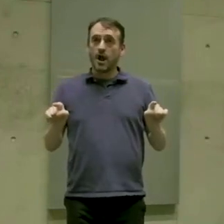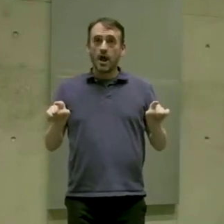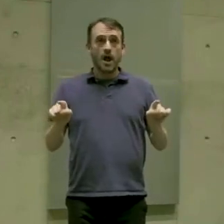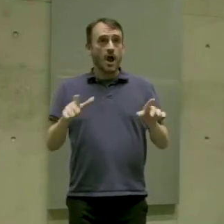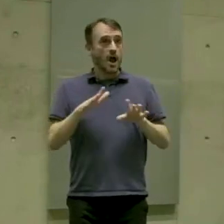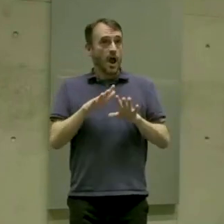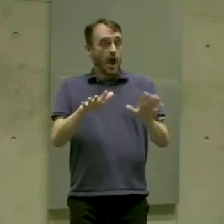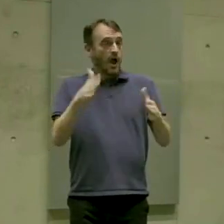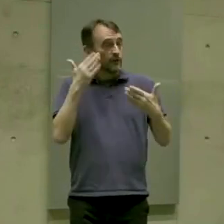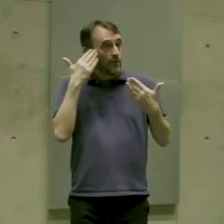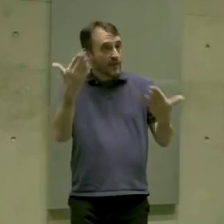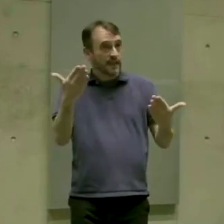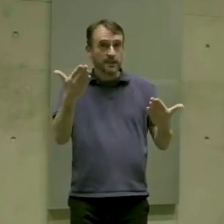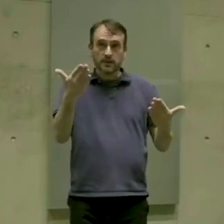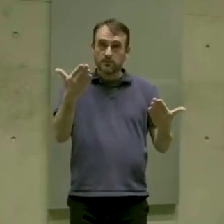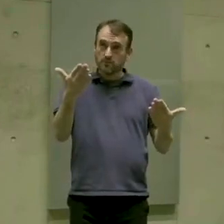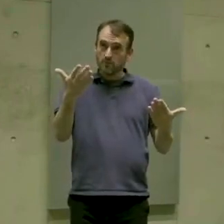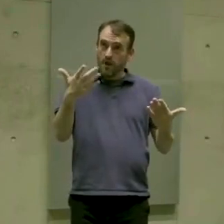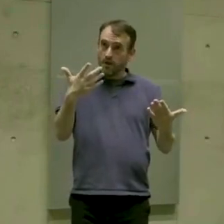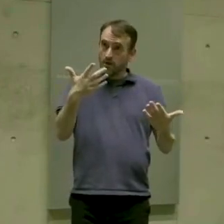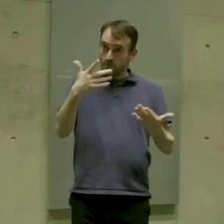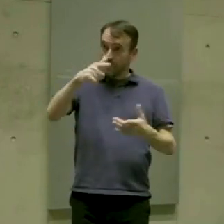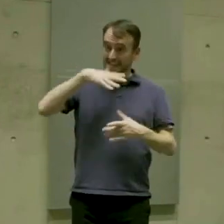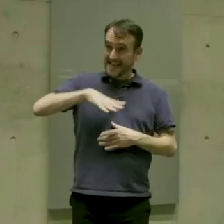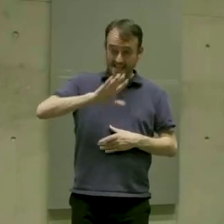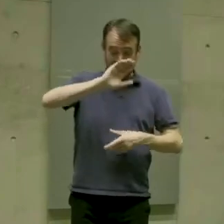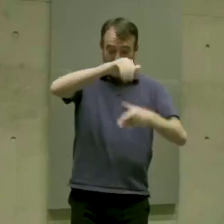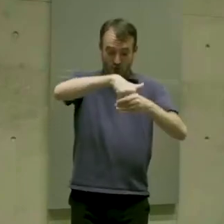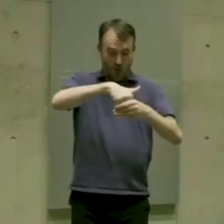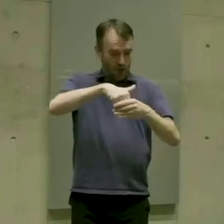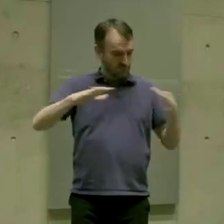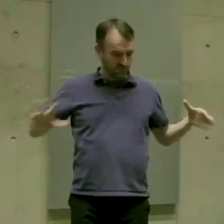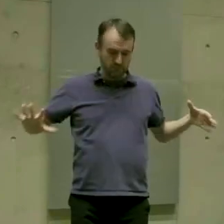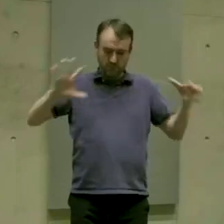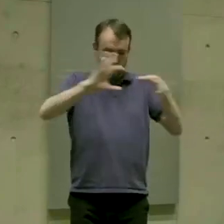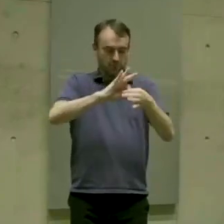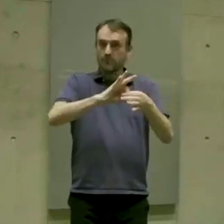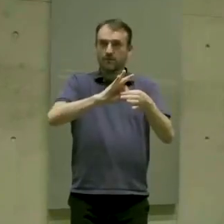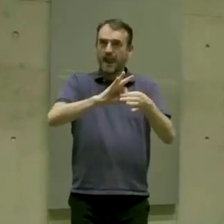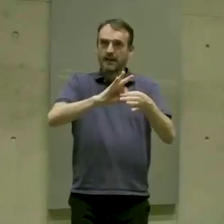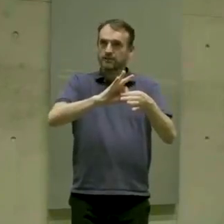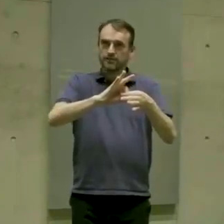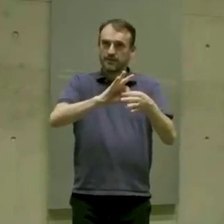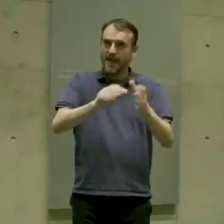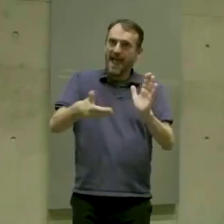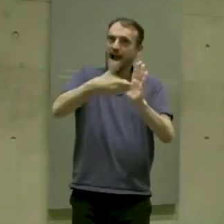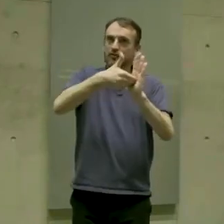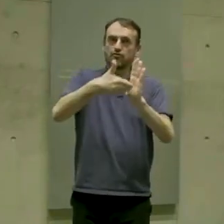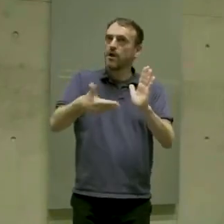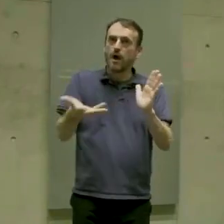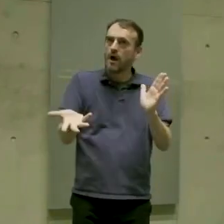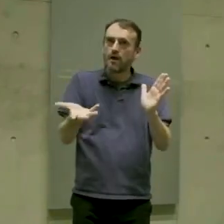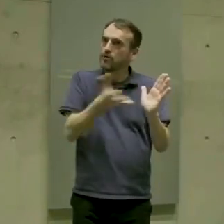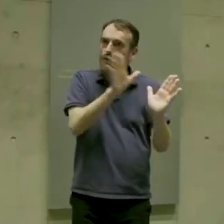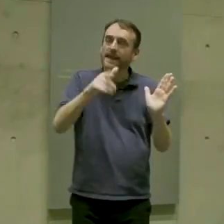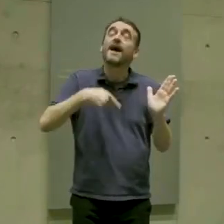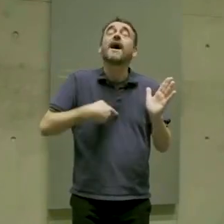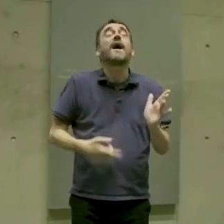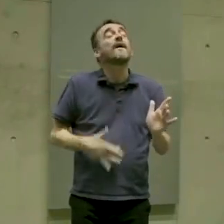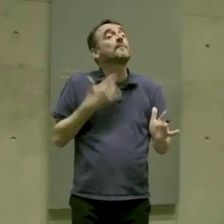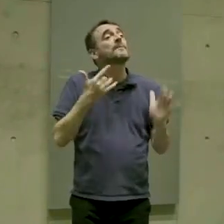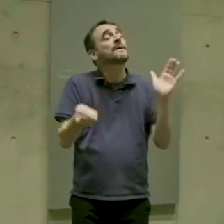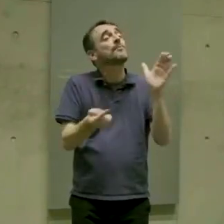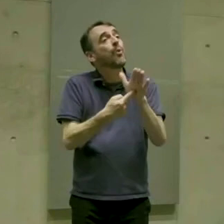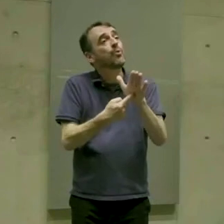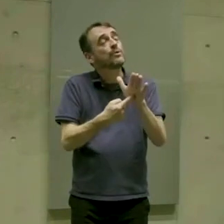the relationship between Gothic literature and interactive fiction. Sorry if that's an anticlimax. I believe it's important,